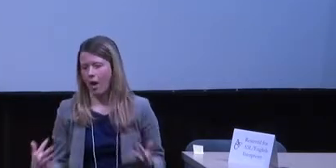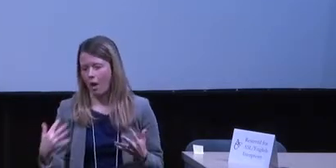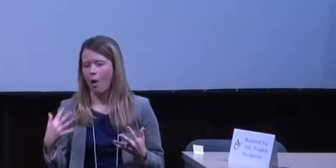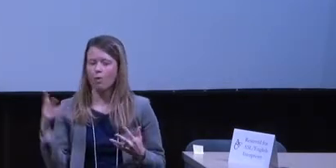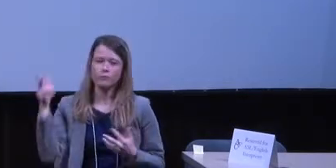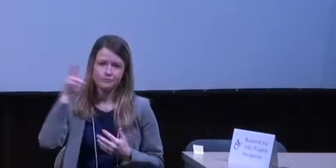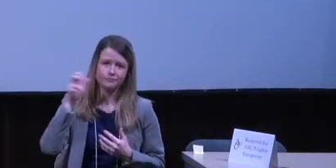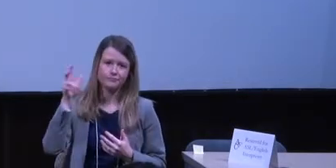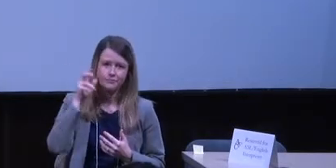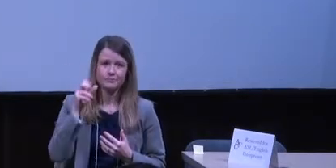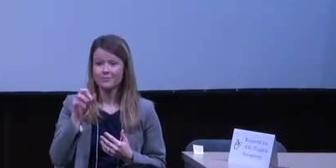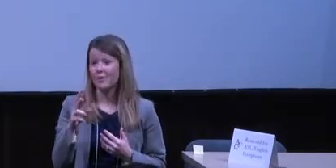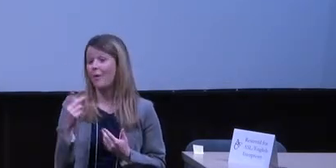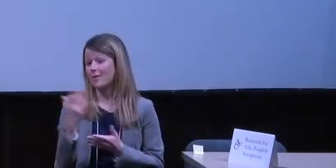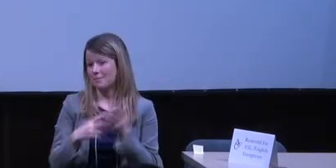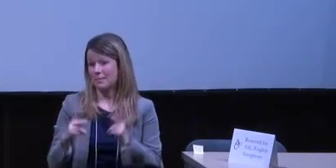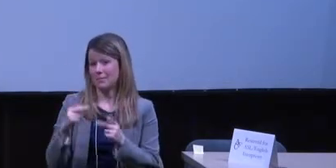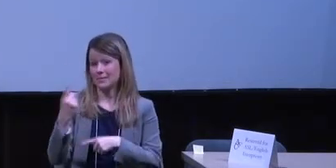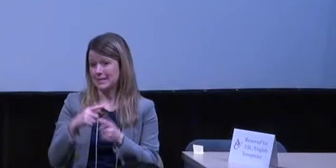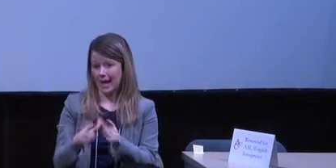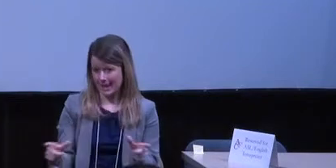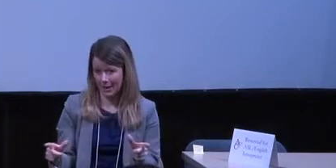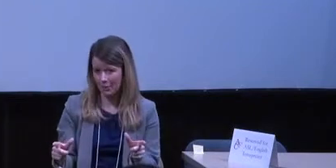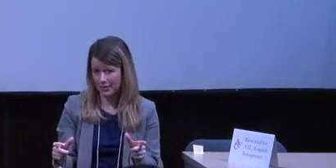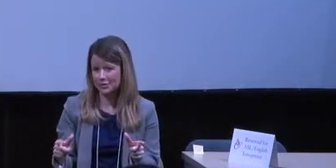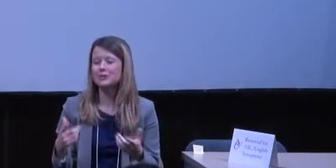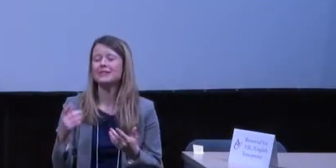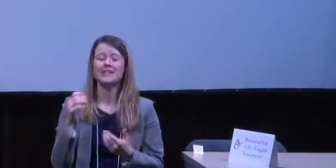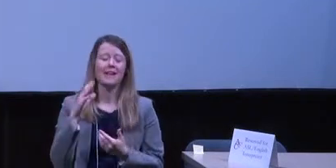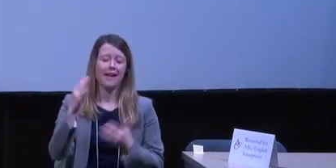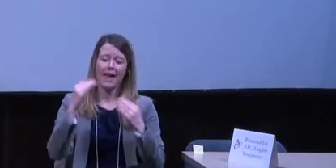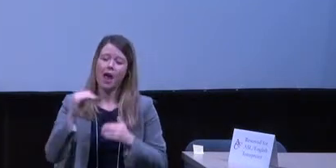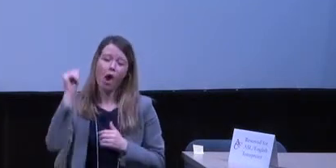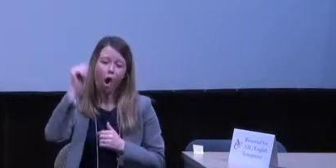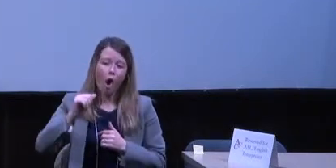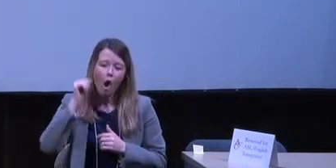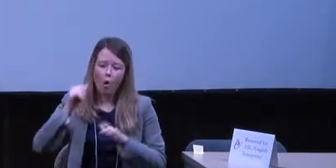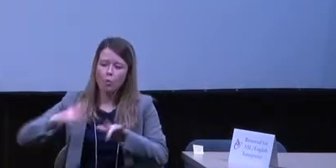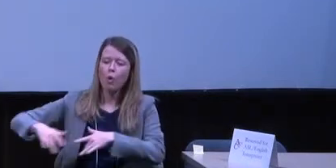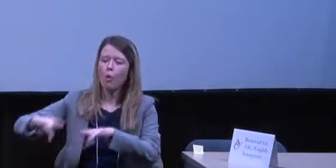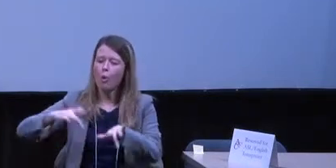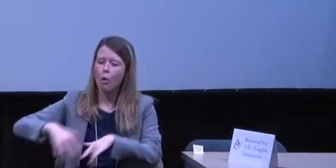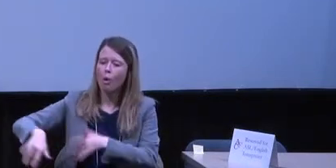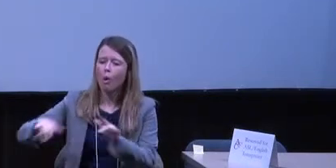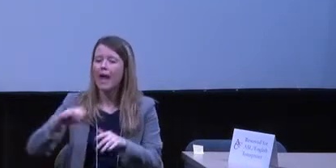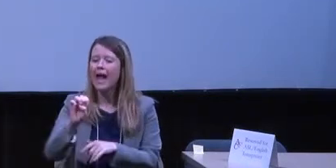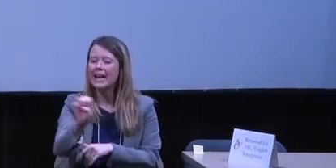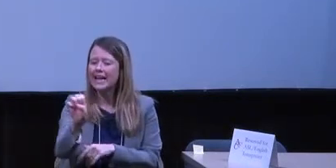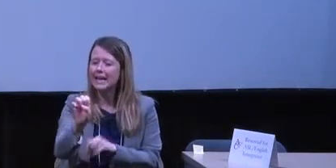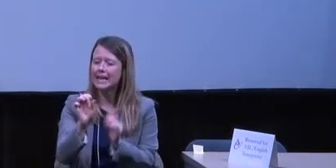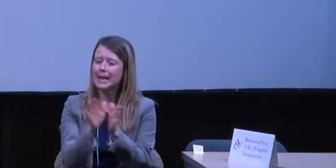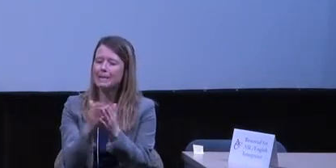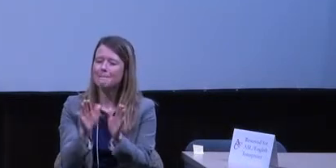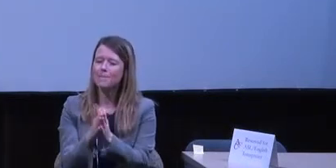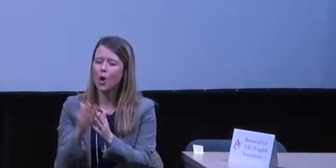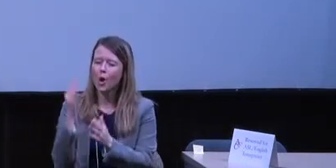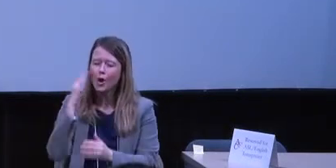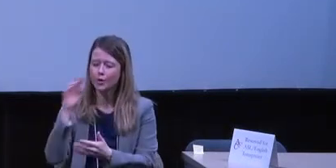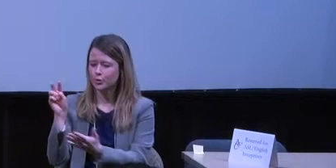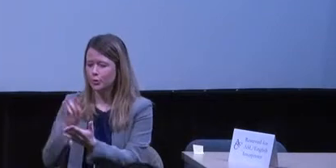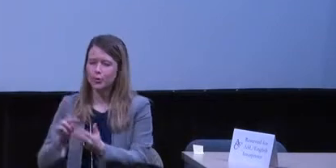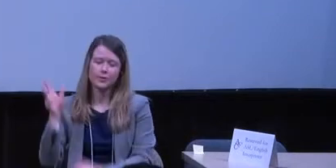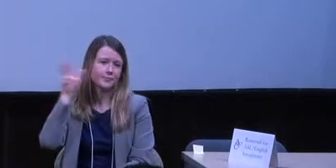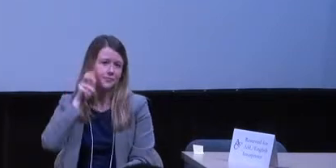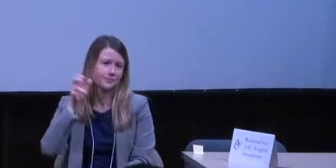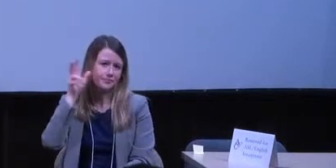some individuals, sign language. Audio recordings, so if I do an ebook or anything that provides